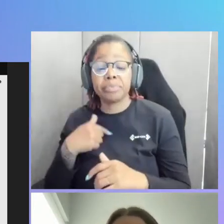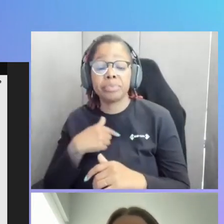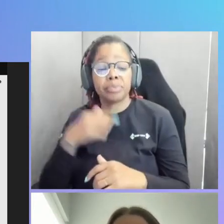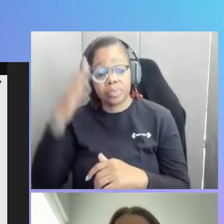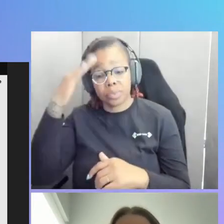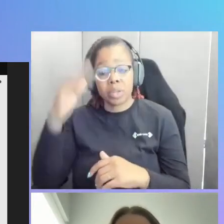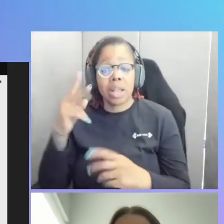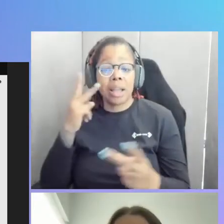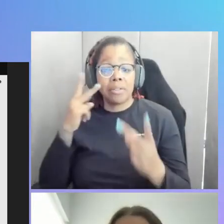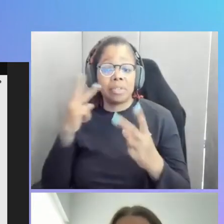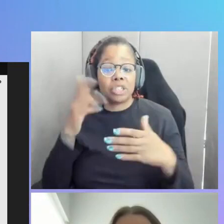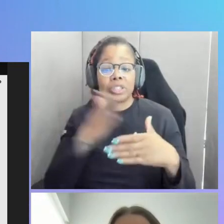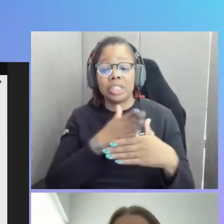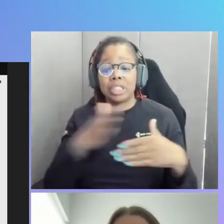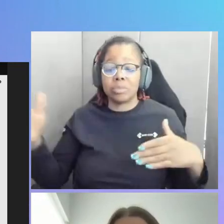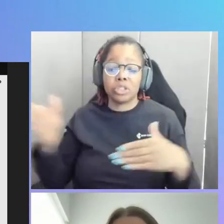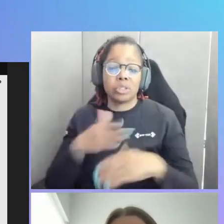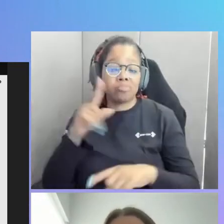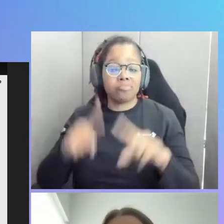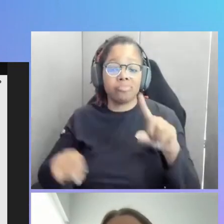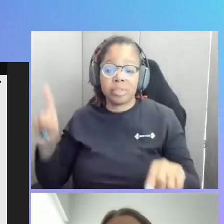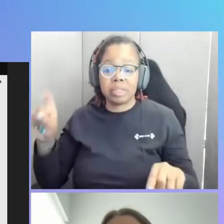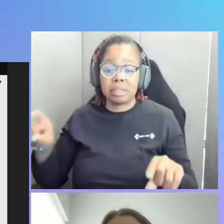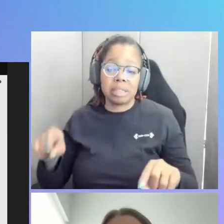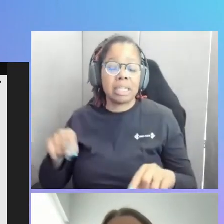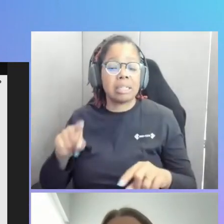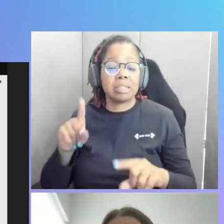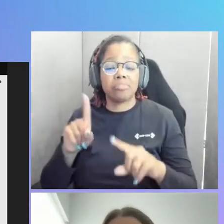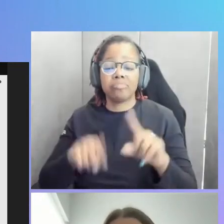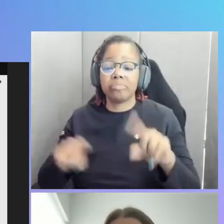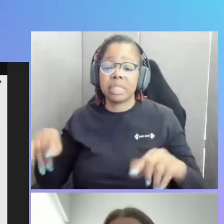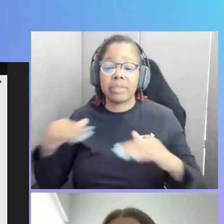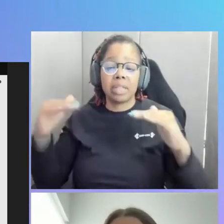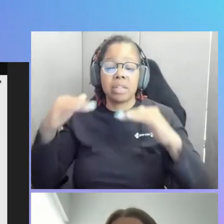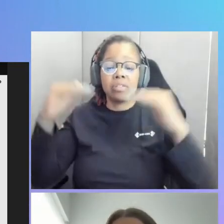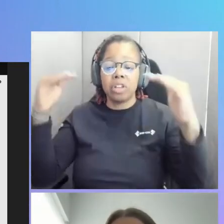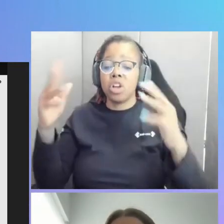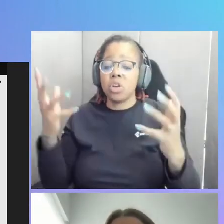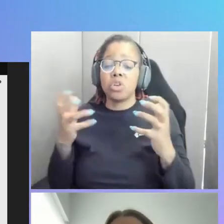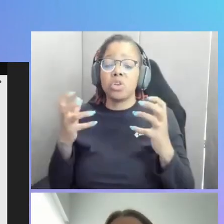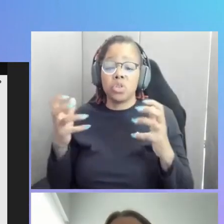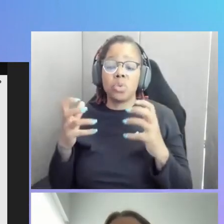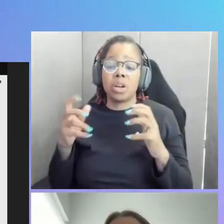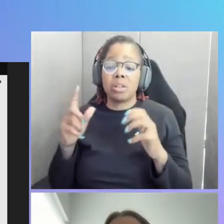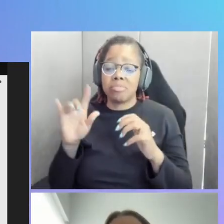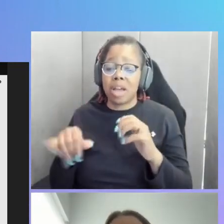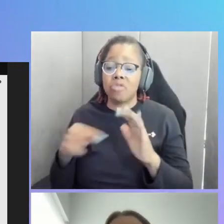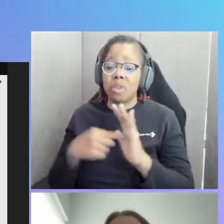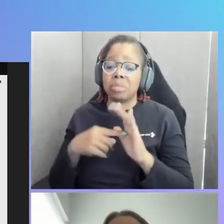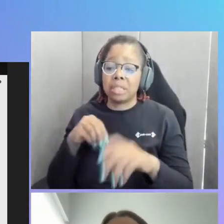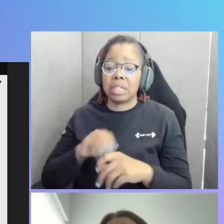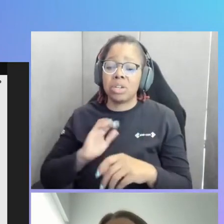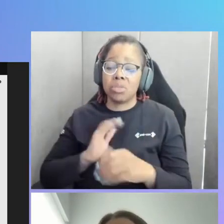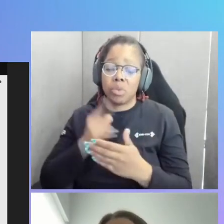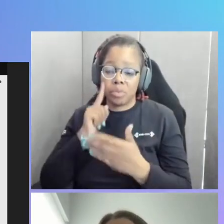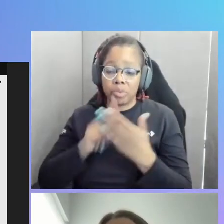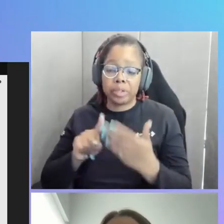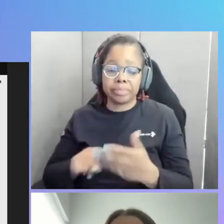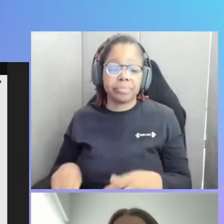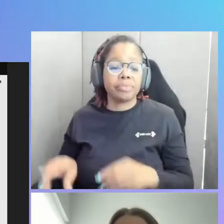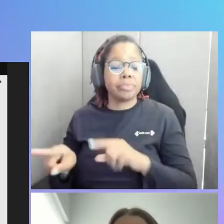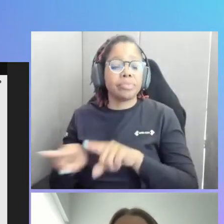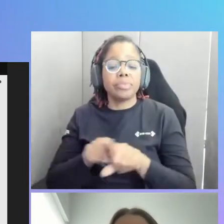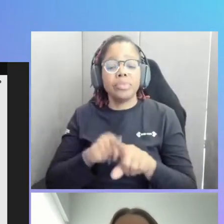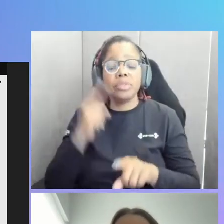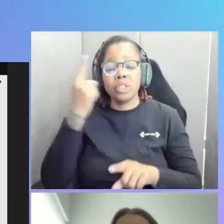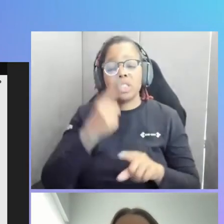vision is a spectrum with varying needs at varying different levels, and we wanted those needs represented in our research. Additionally, we thought about